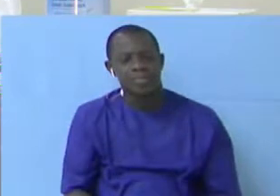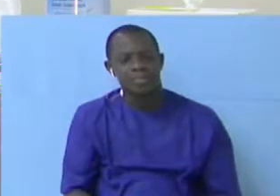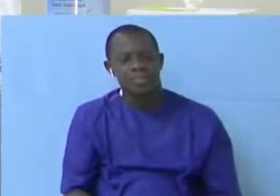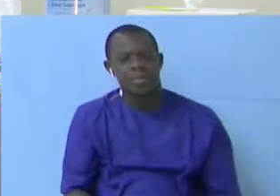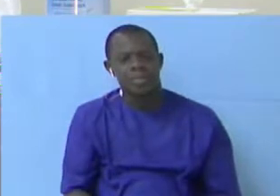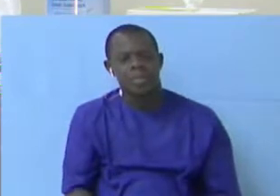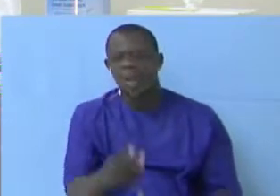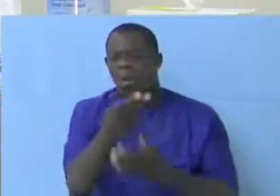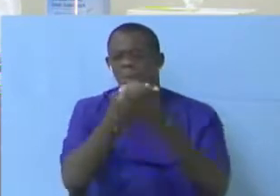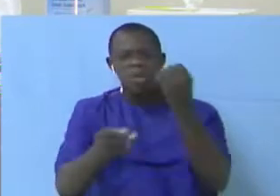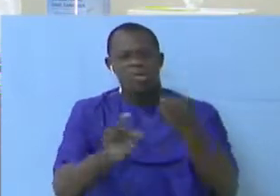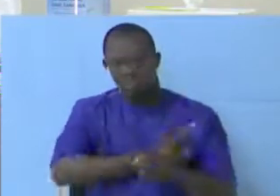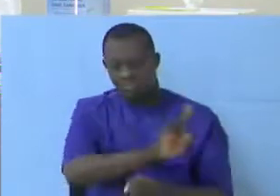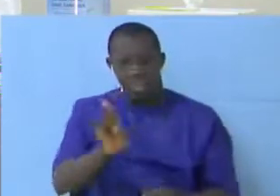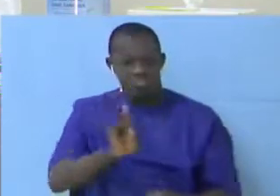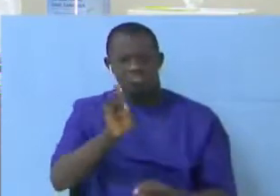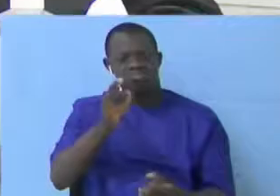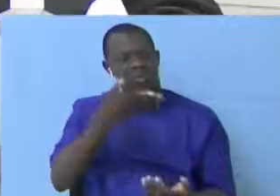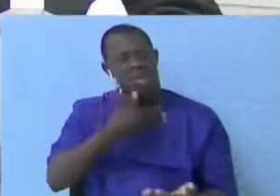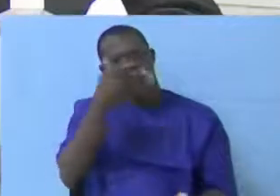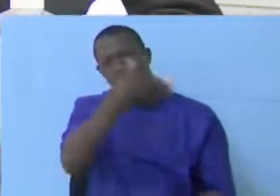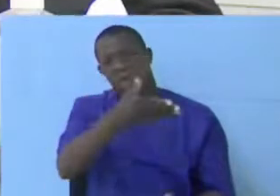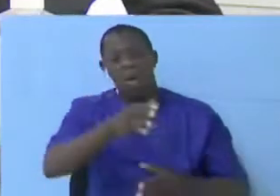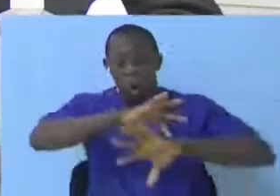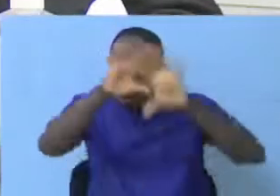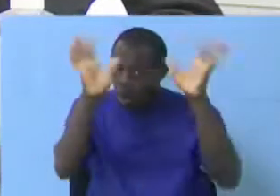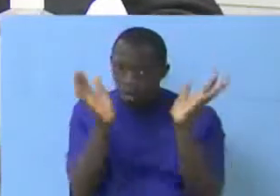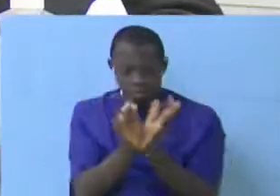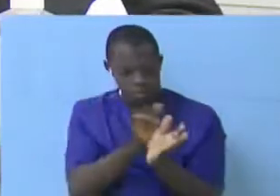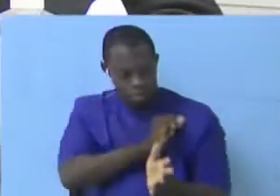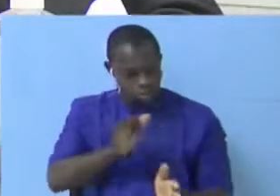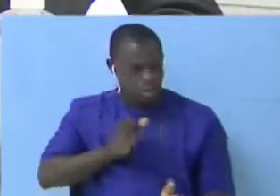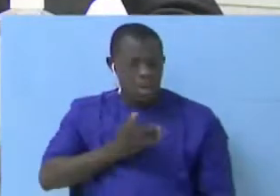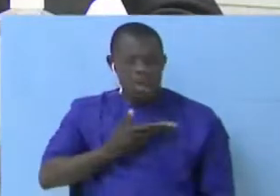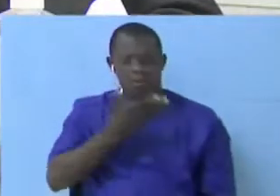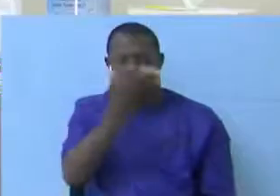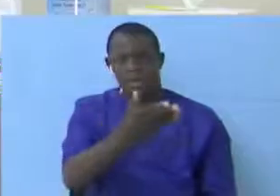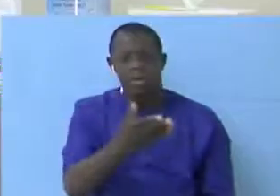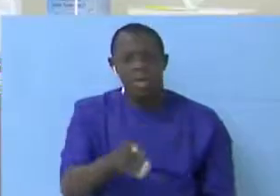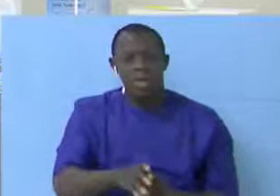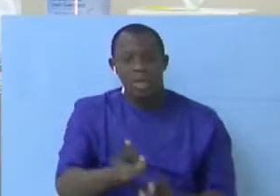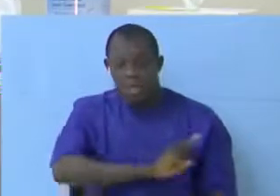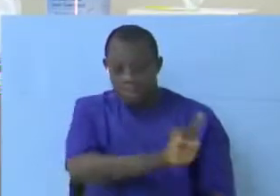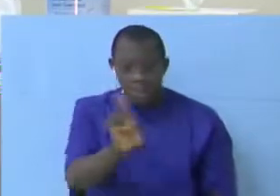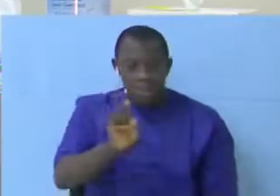Both of them were there. All of us were there. Did they say anything?